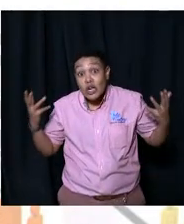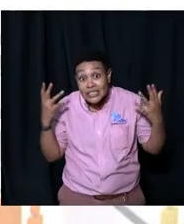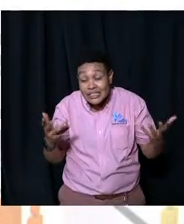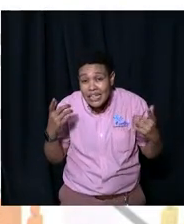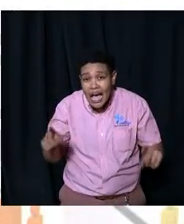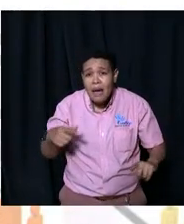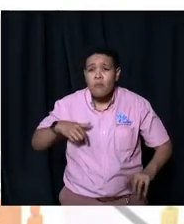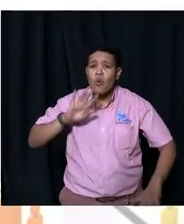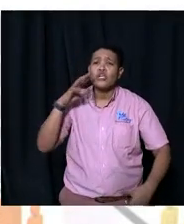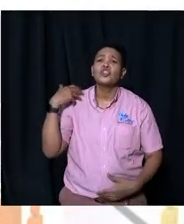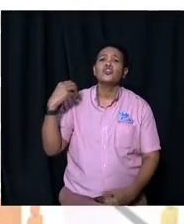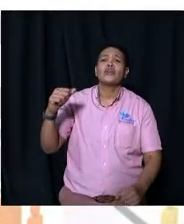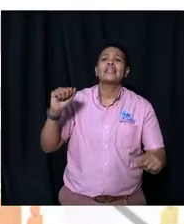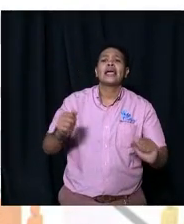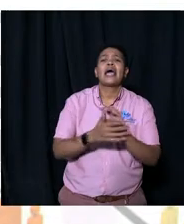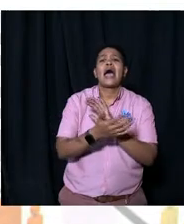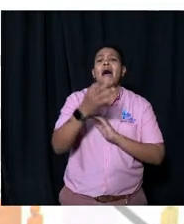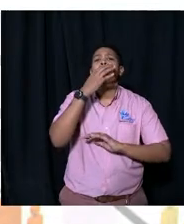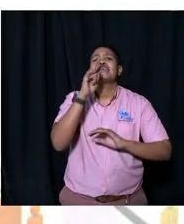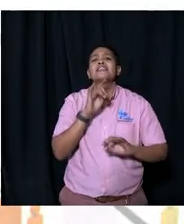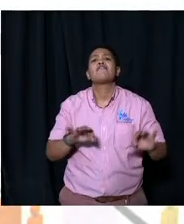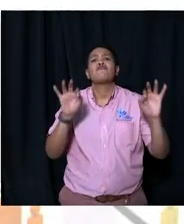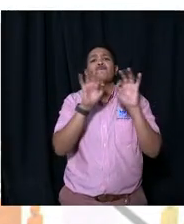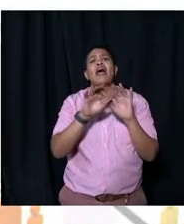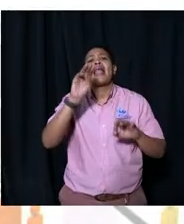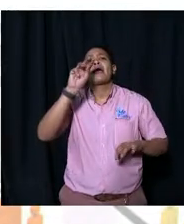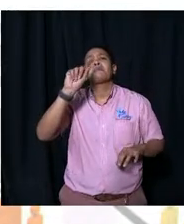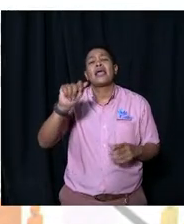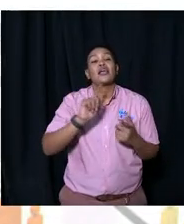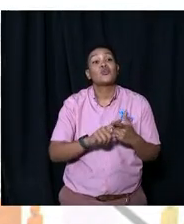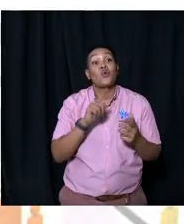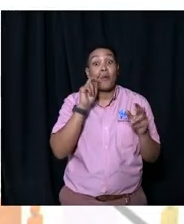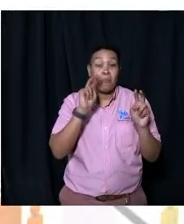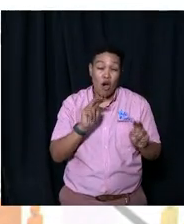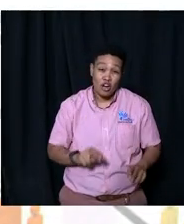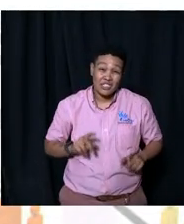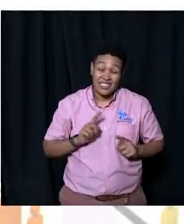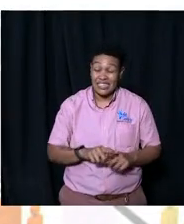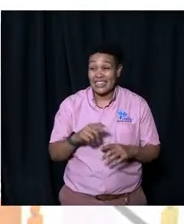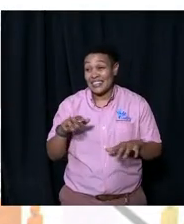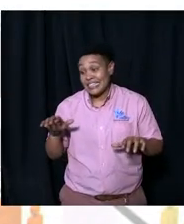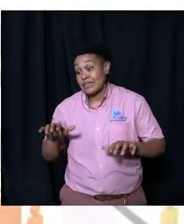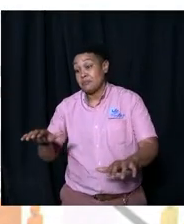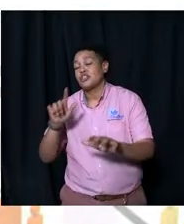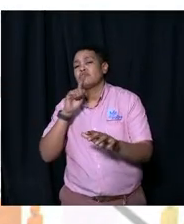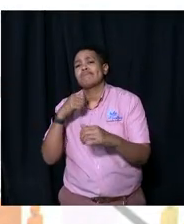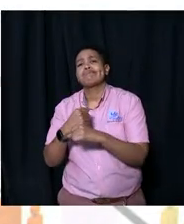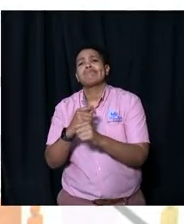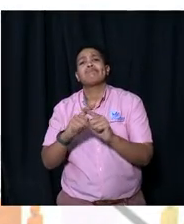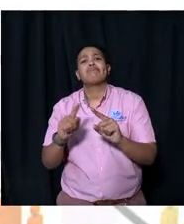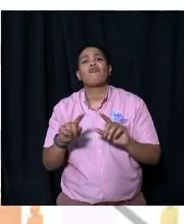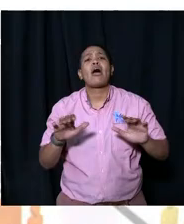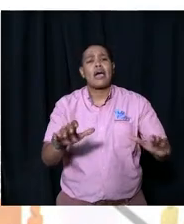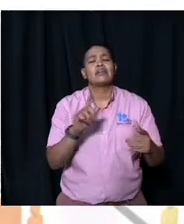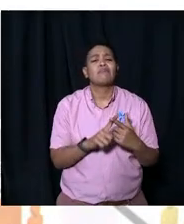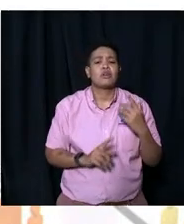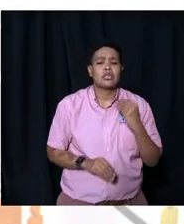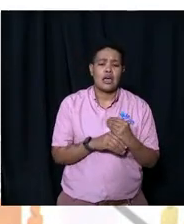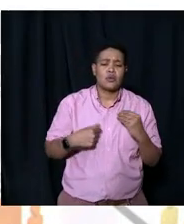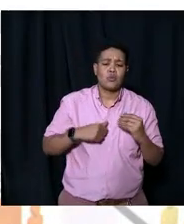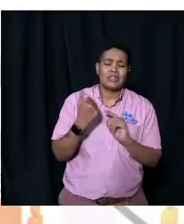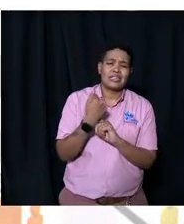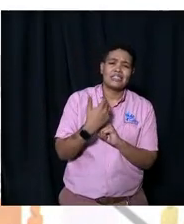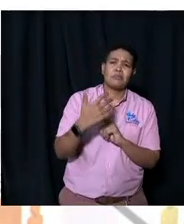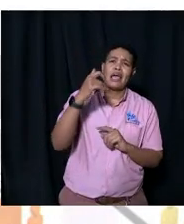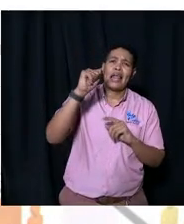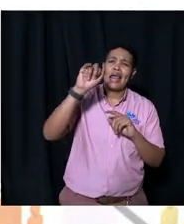We want to strengthen the capacities of the relevant MDAs to monitor and regulate emission-producing activities. And we also want to expand the